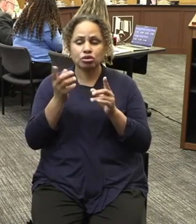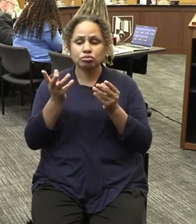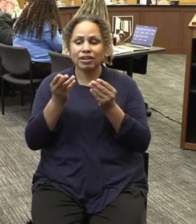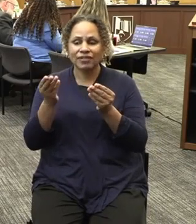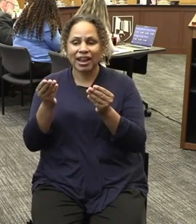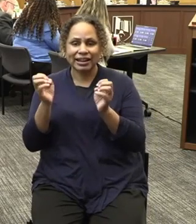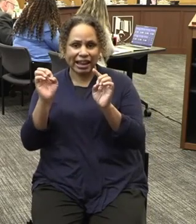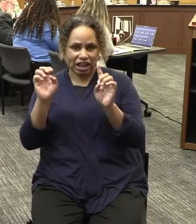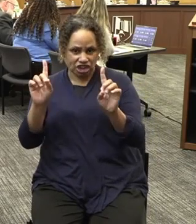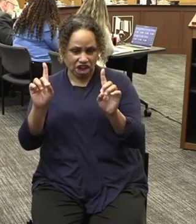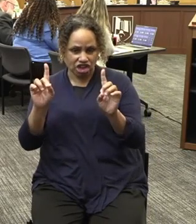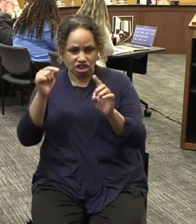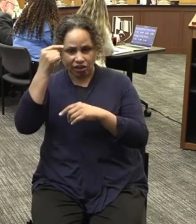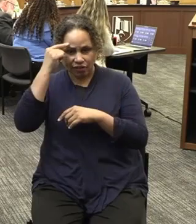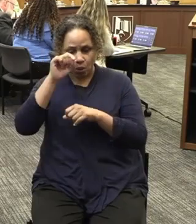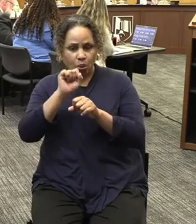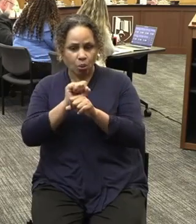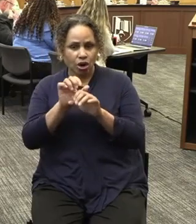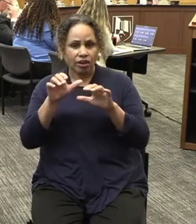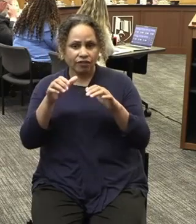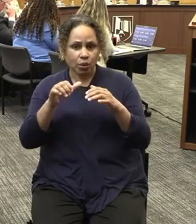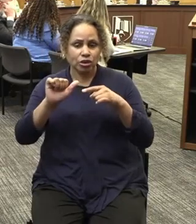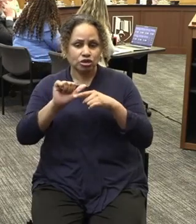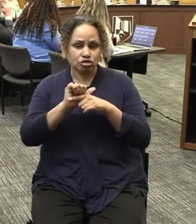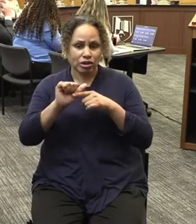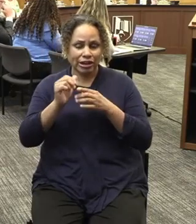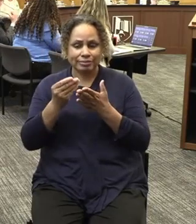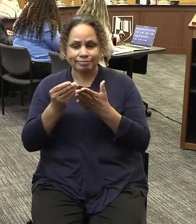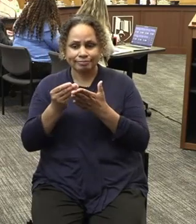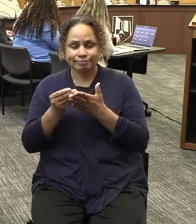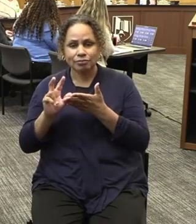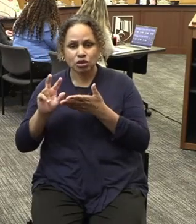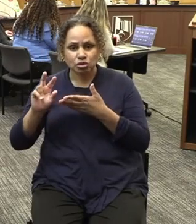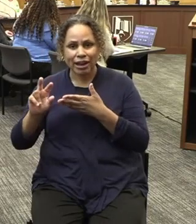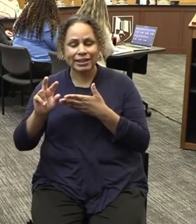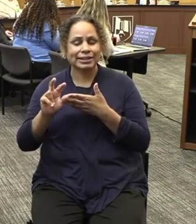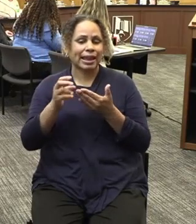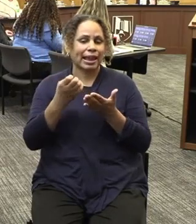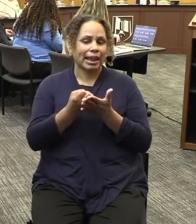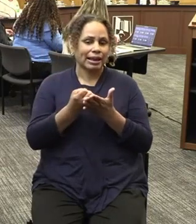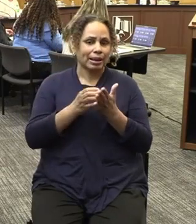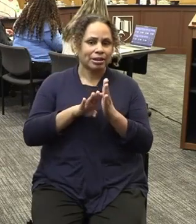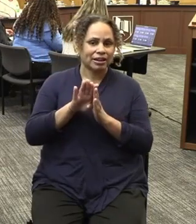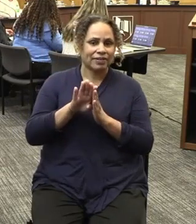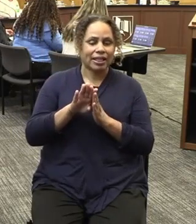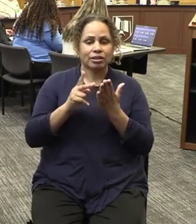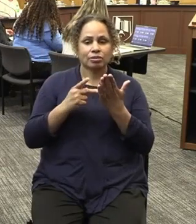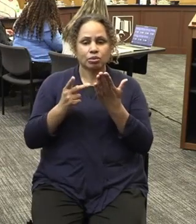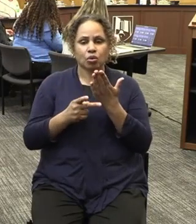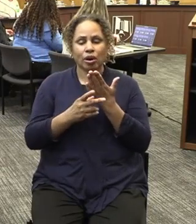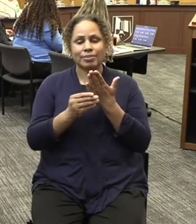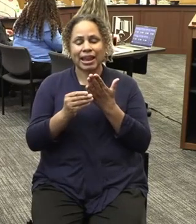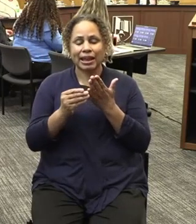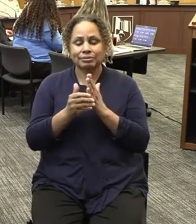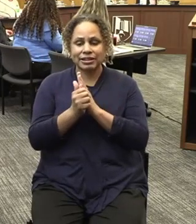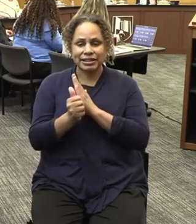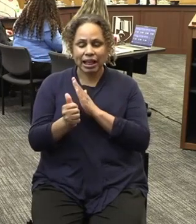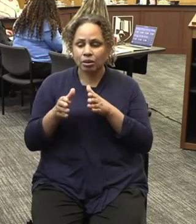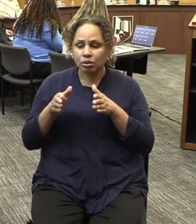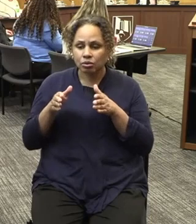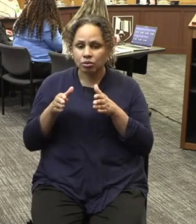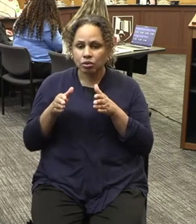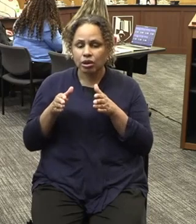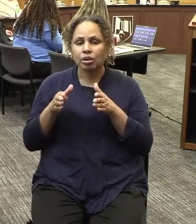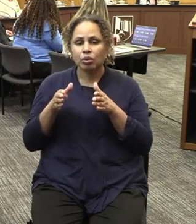needs. Workforce training grants, economic development initiatives, and talent pipeline strategies were